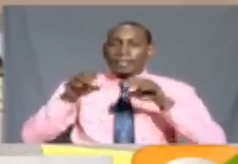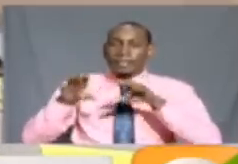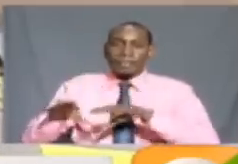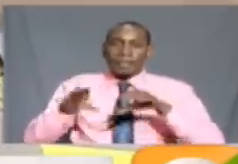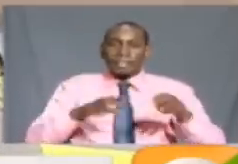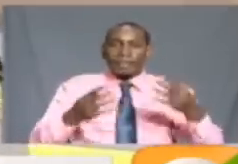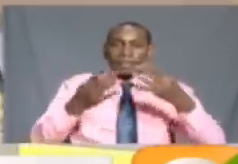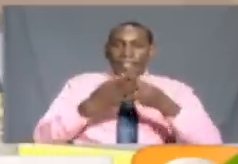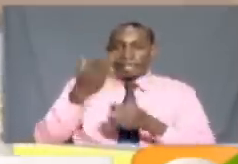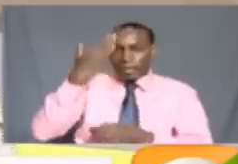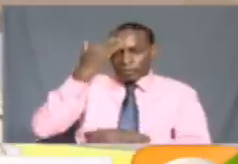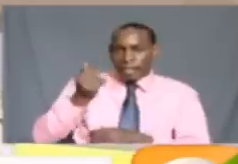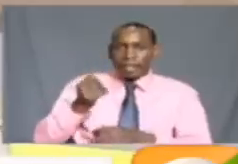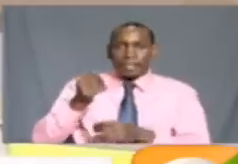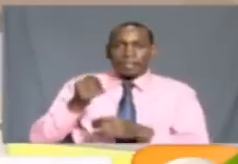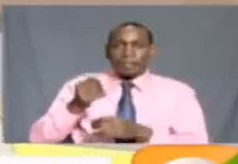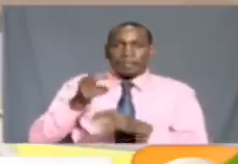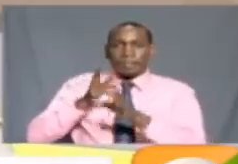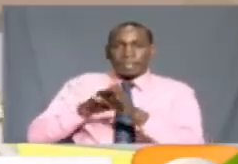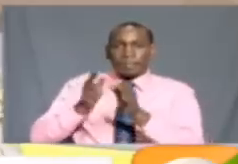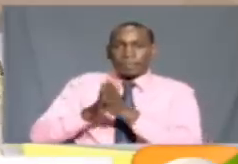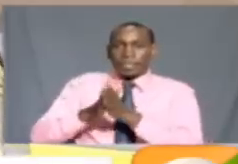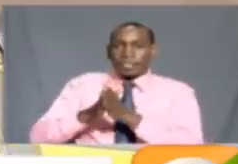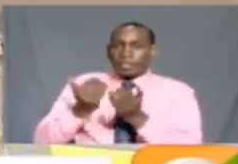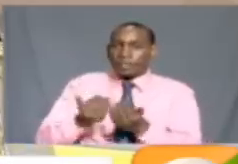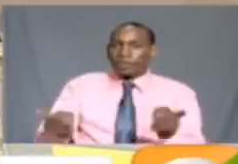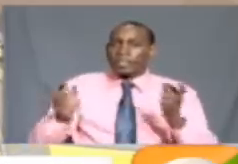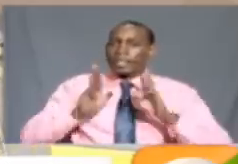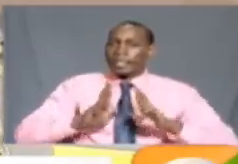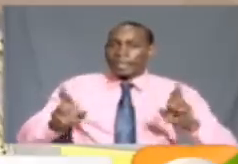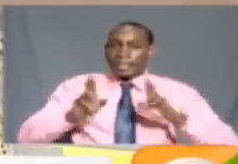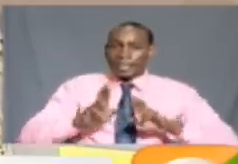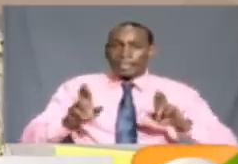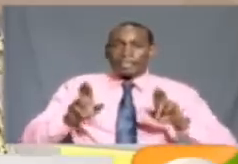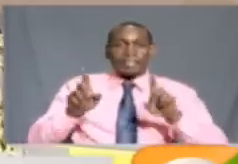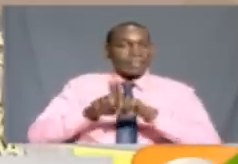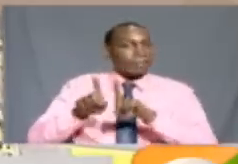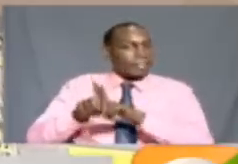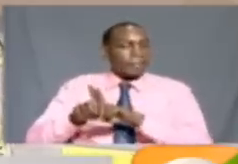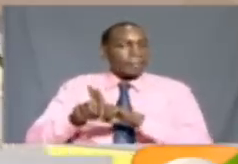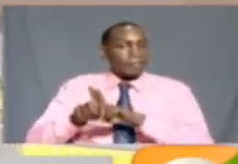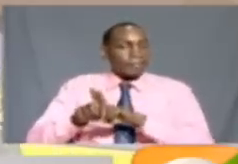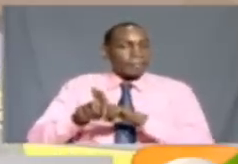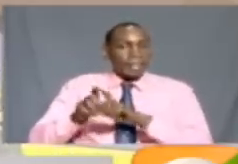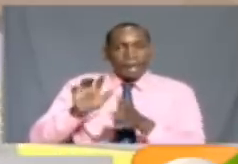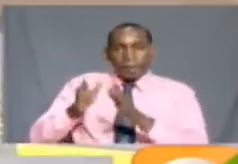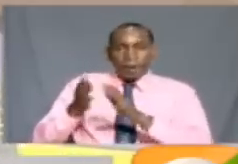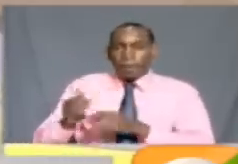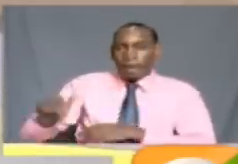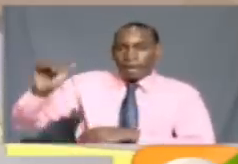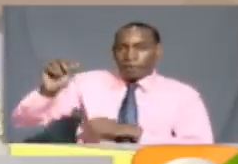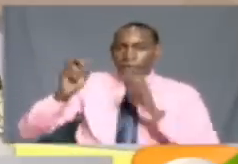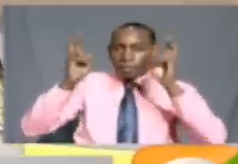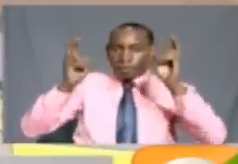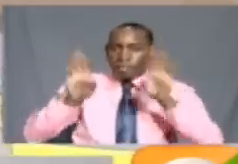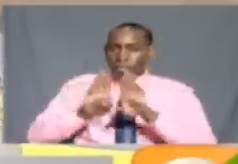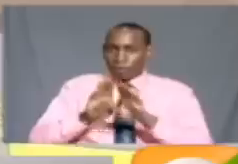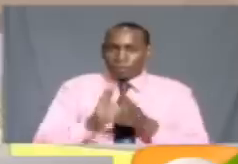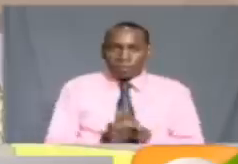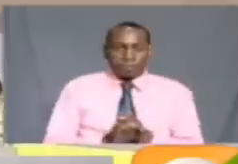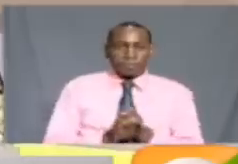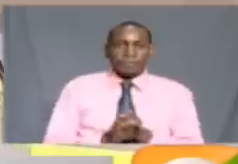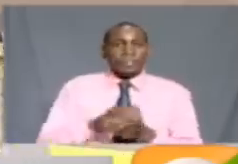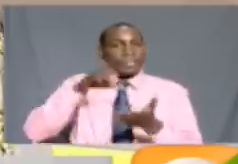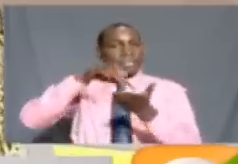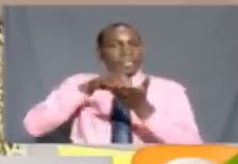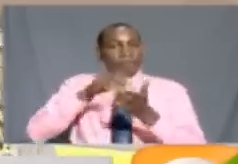for sleeping with teens, quote, who were willing to be and appeared to be adults, end quote. So where does this leave